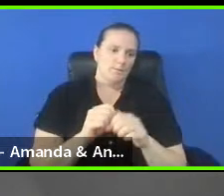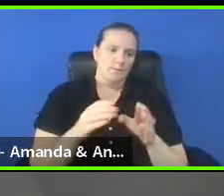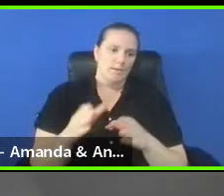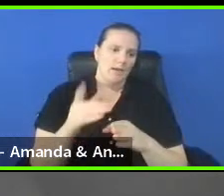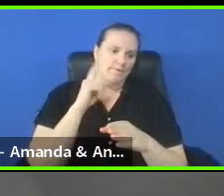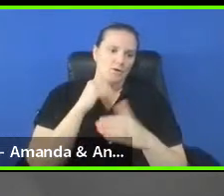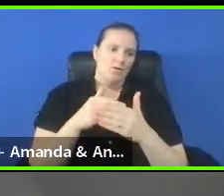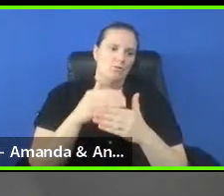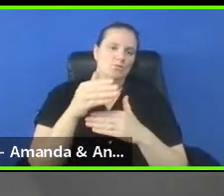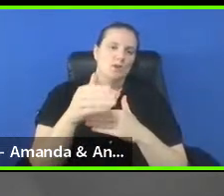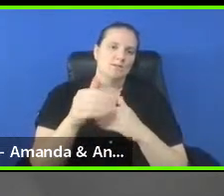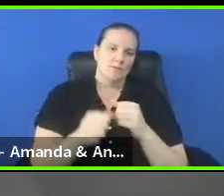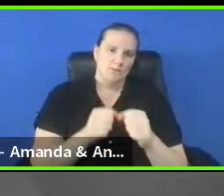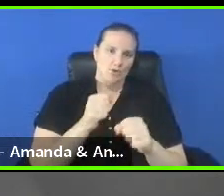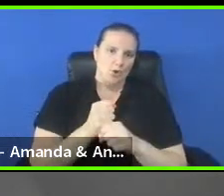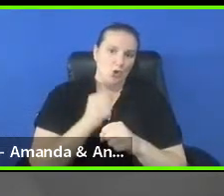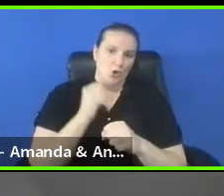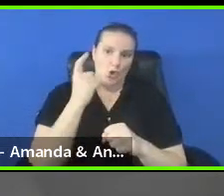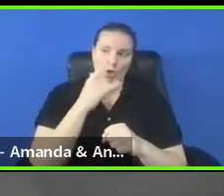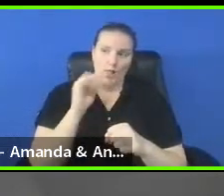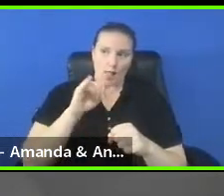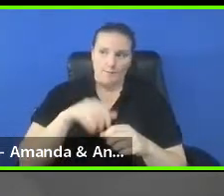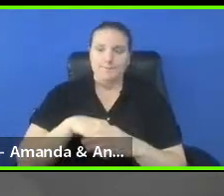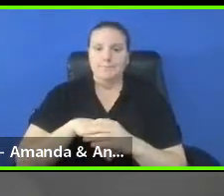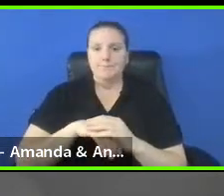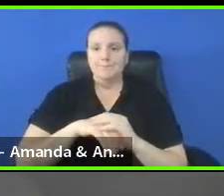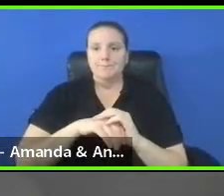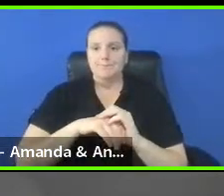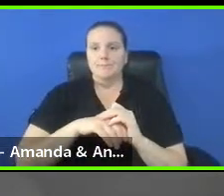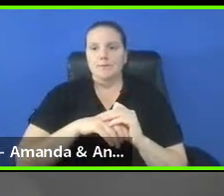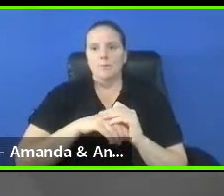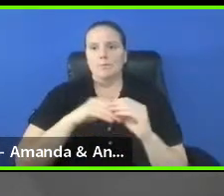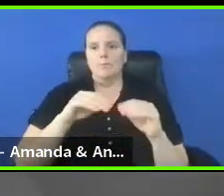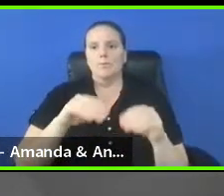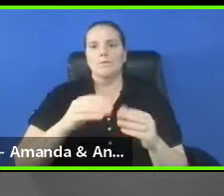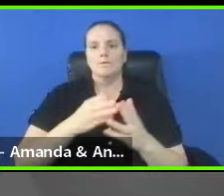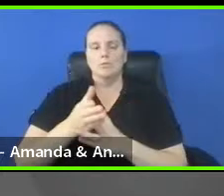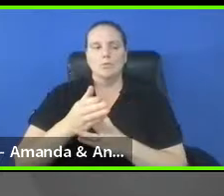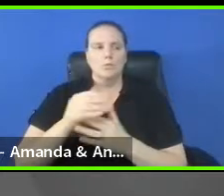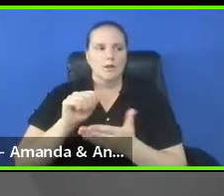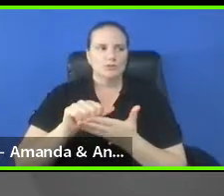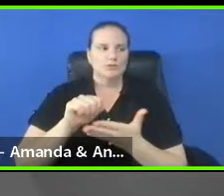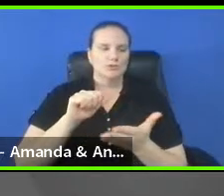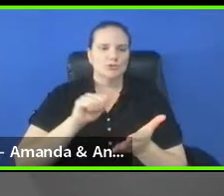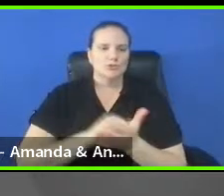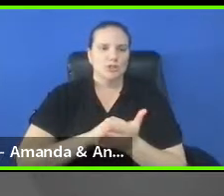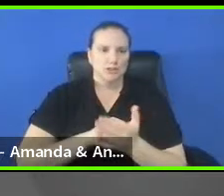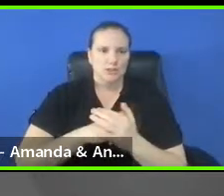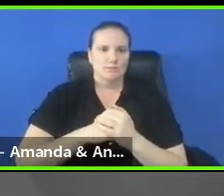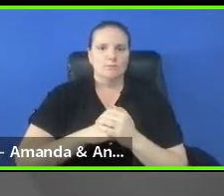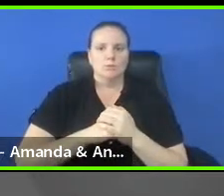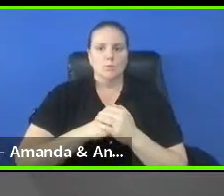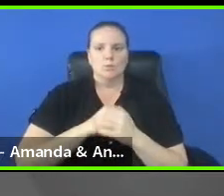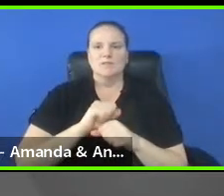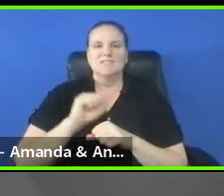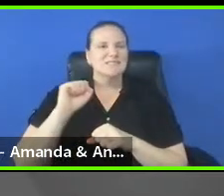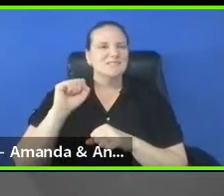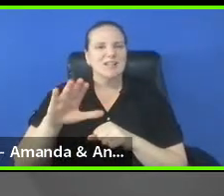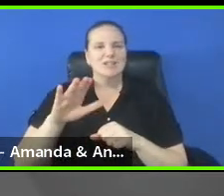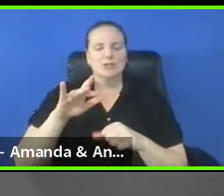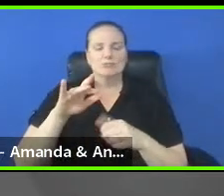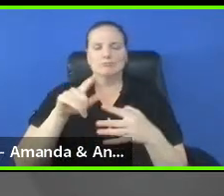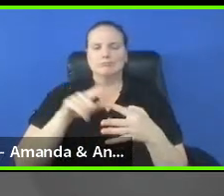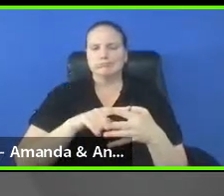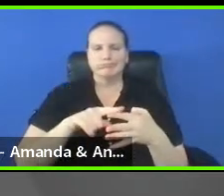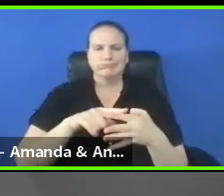of the year looks like as we move through the agenda, and we send that out to you early September. But